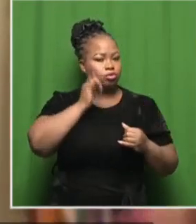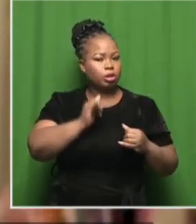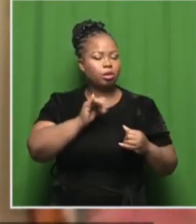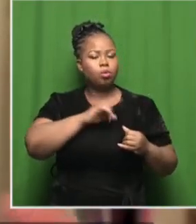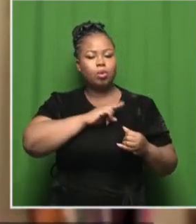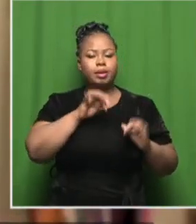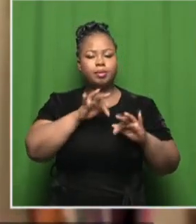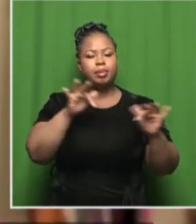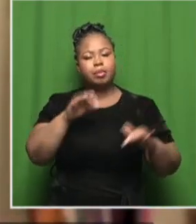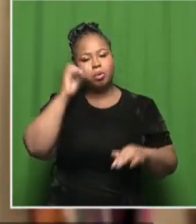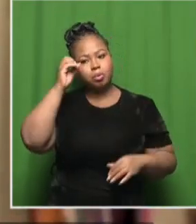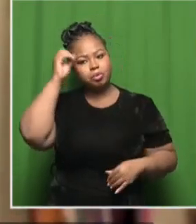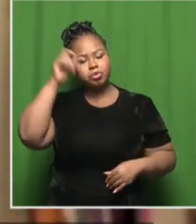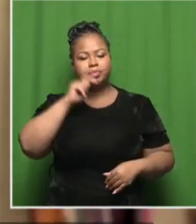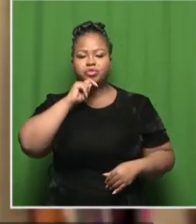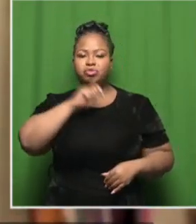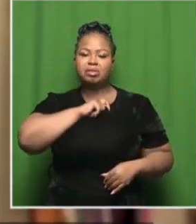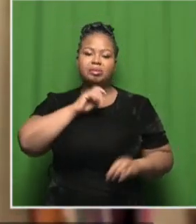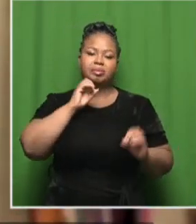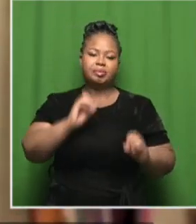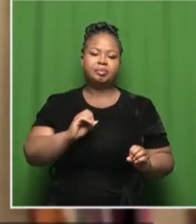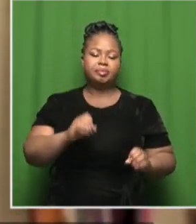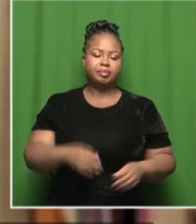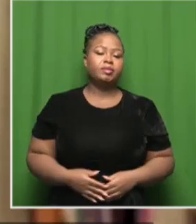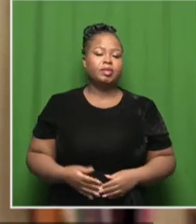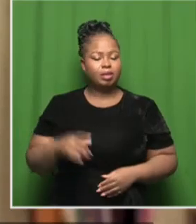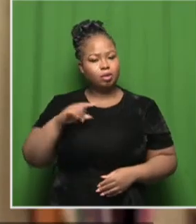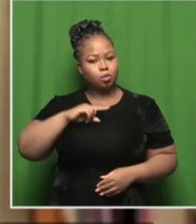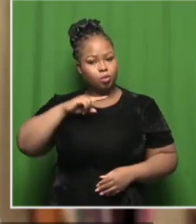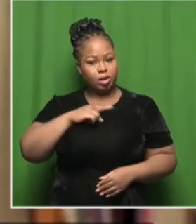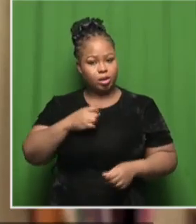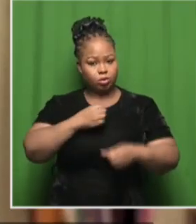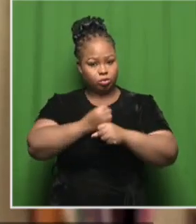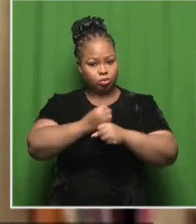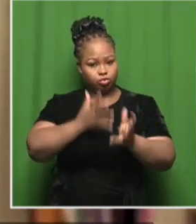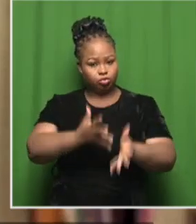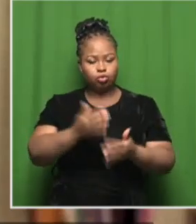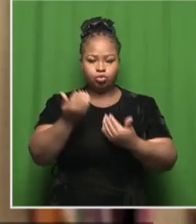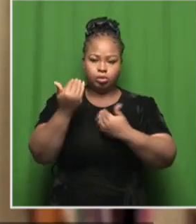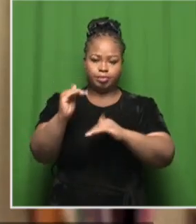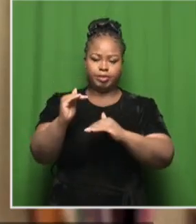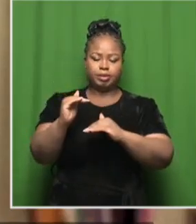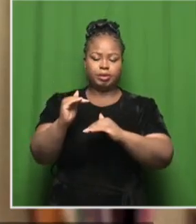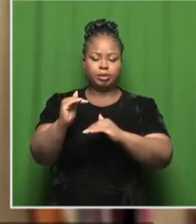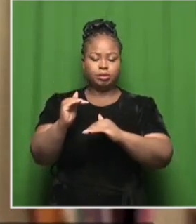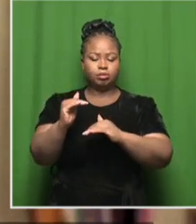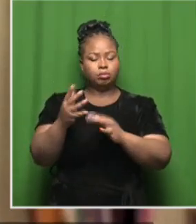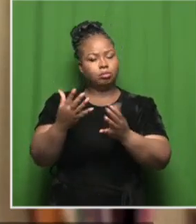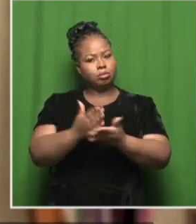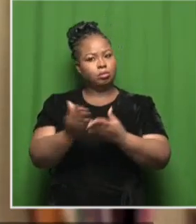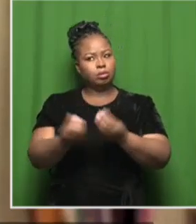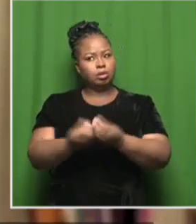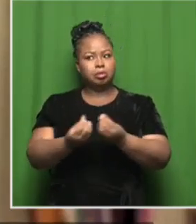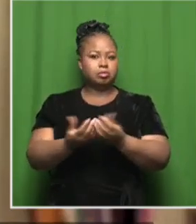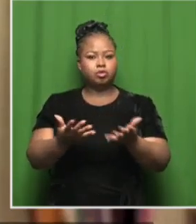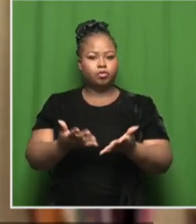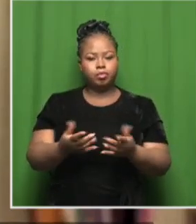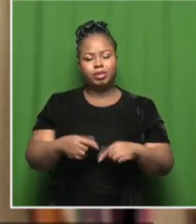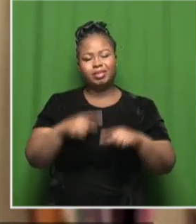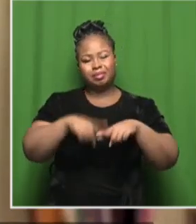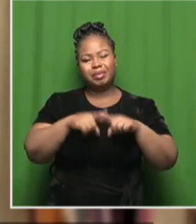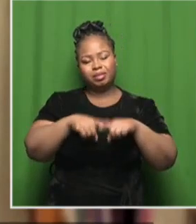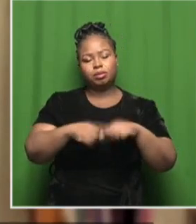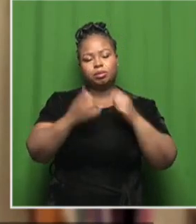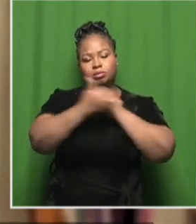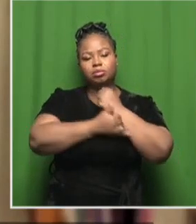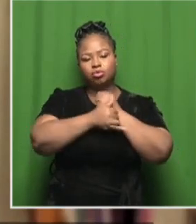public opinion, people shouldn't be trusted, and instead was designed to limit things from state to state to prevent any kind of